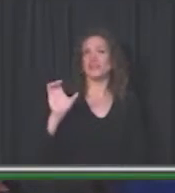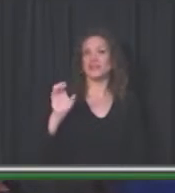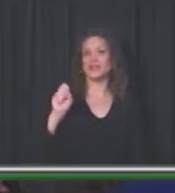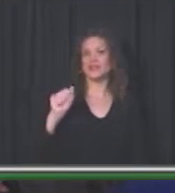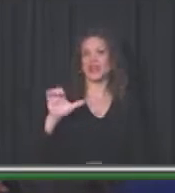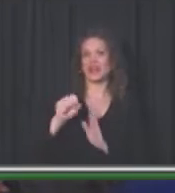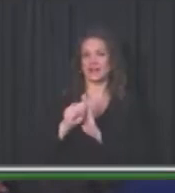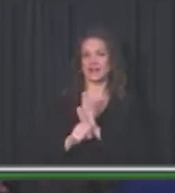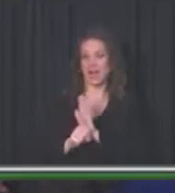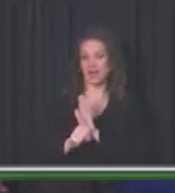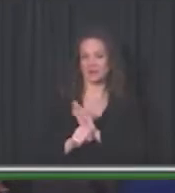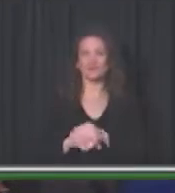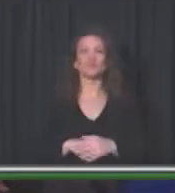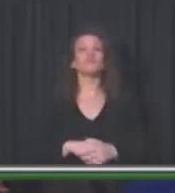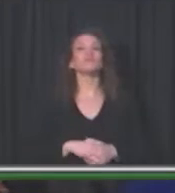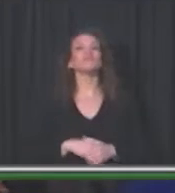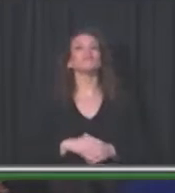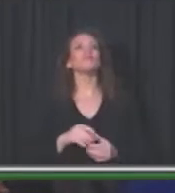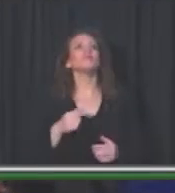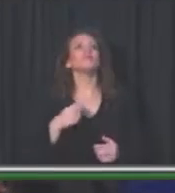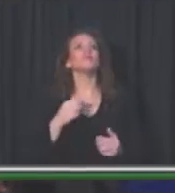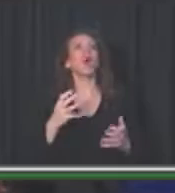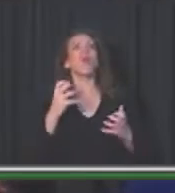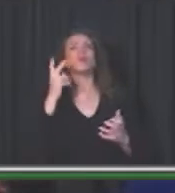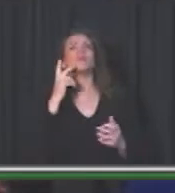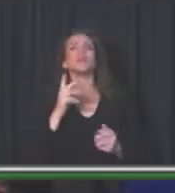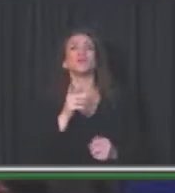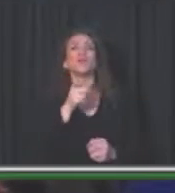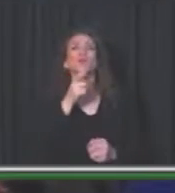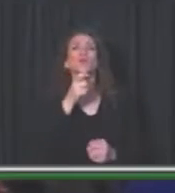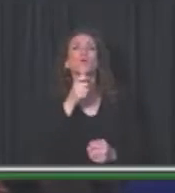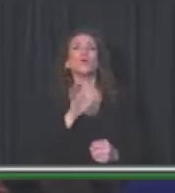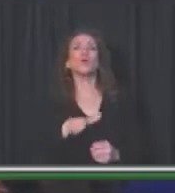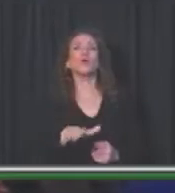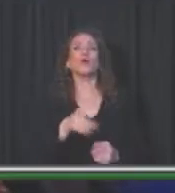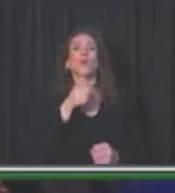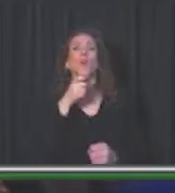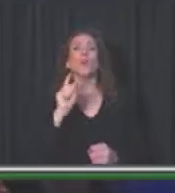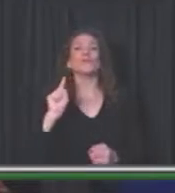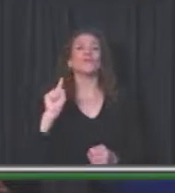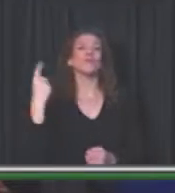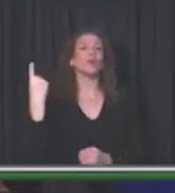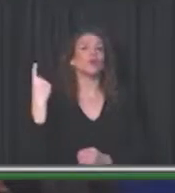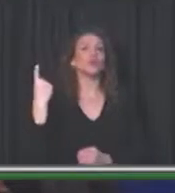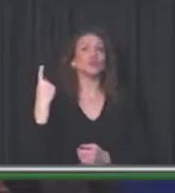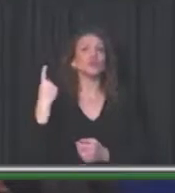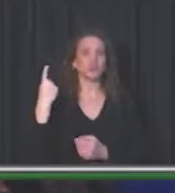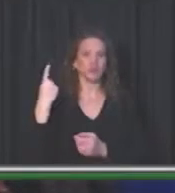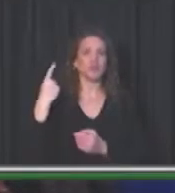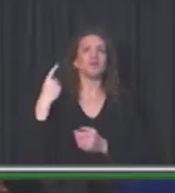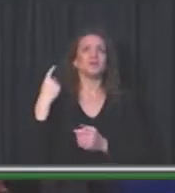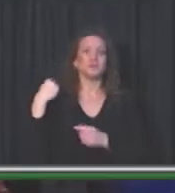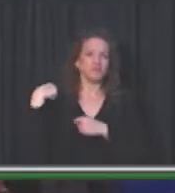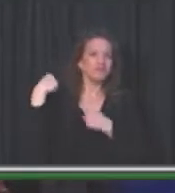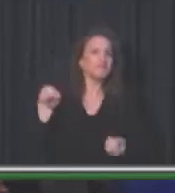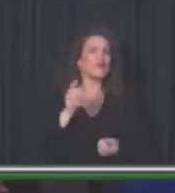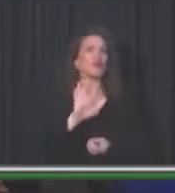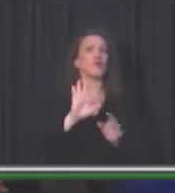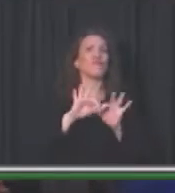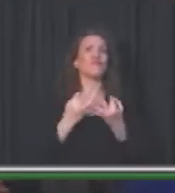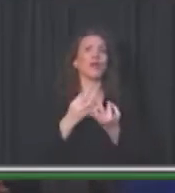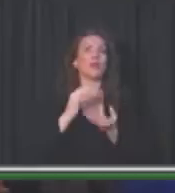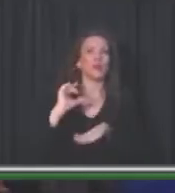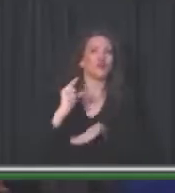are. Will everyone who is first to graduate in their family,